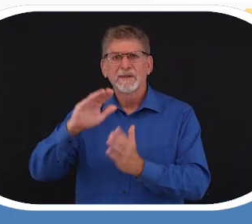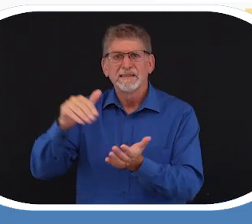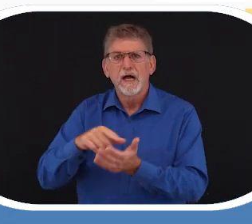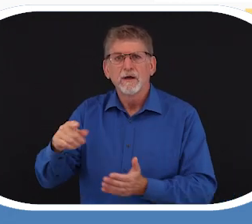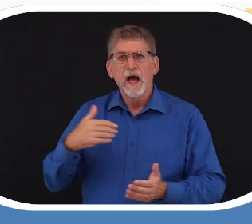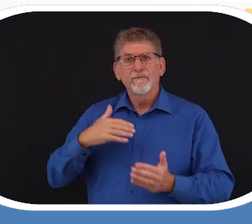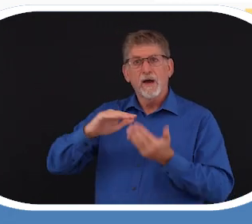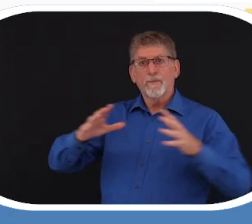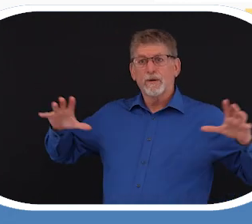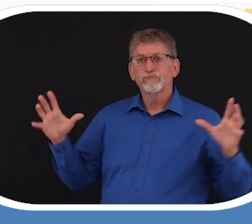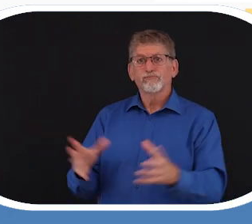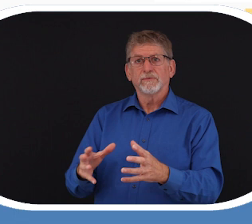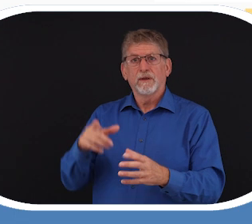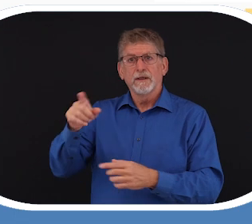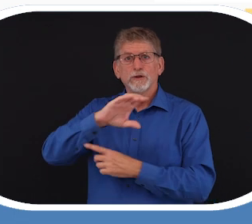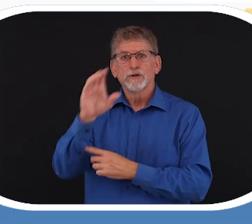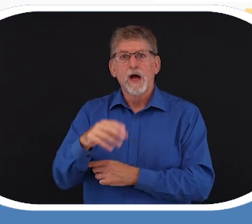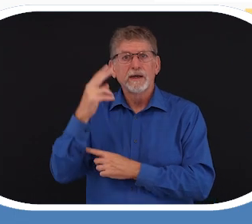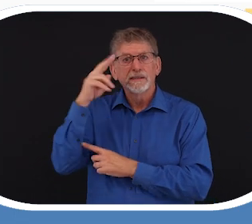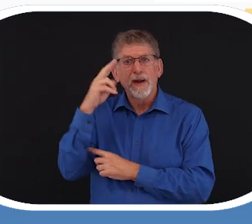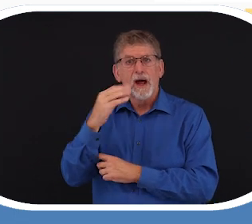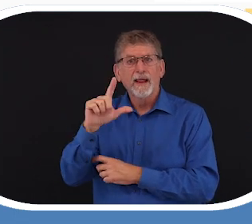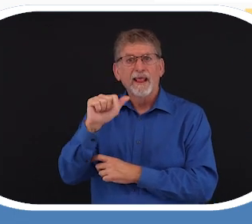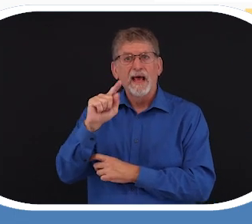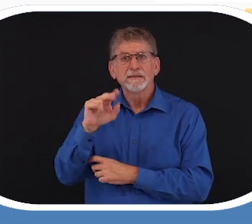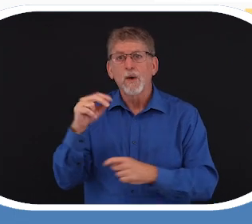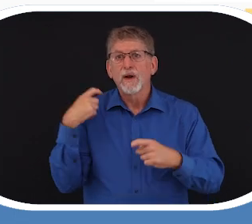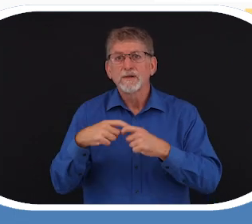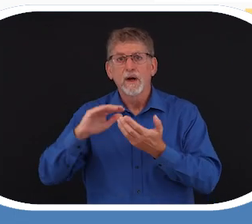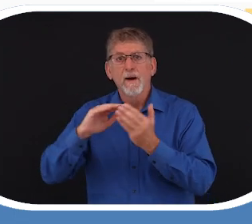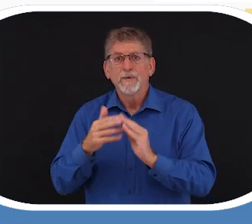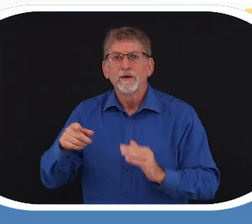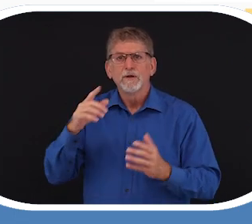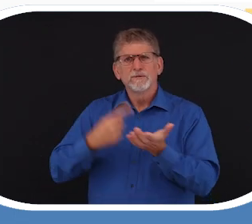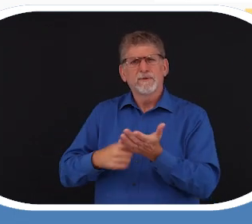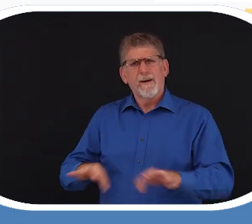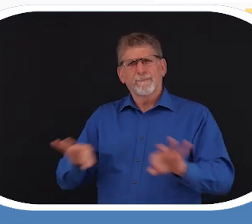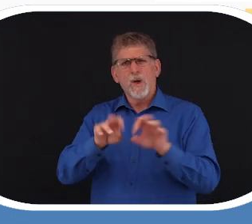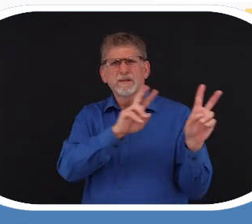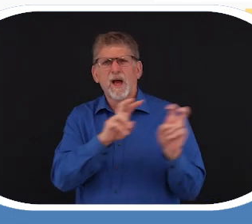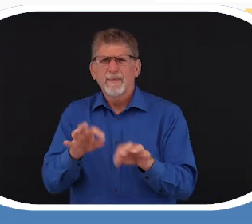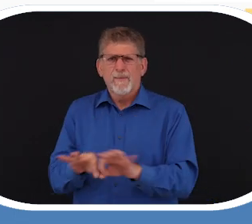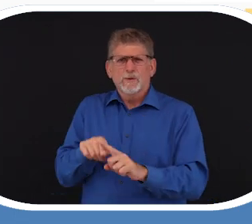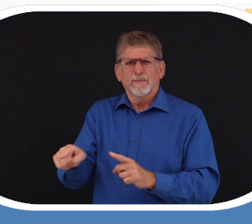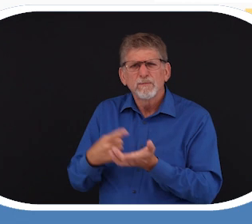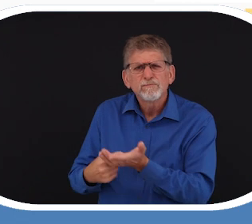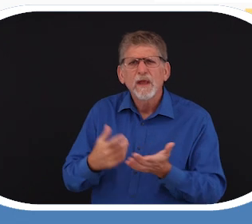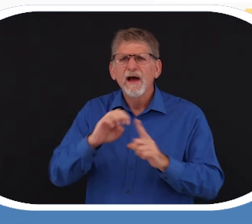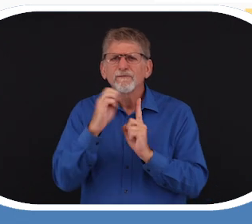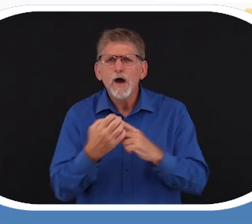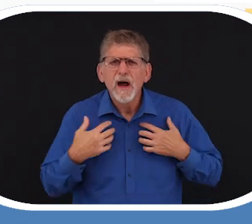have a community convening with the Chicano, Hispanic, and Latino community to talk about the importance of topics that were important to them, like environmental